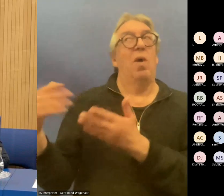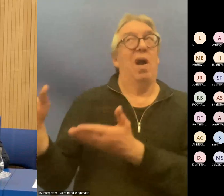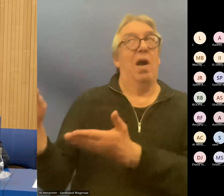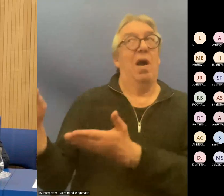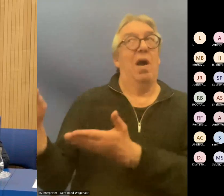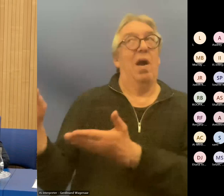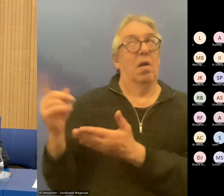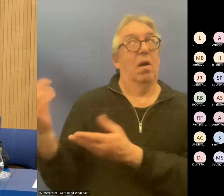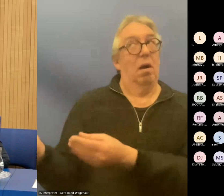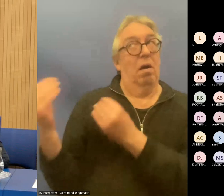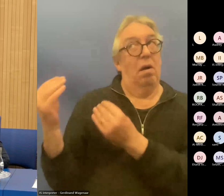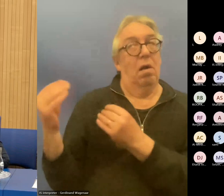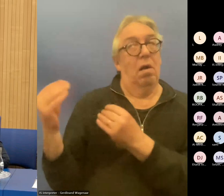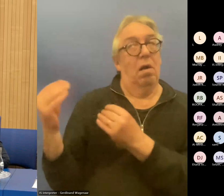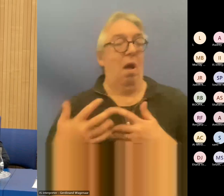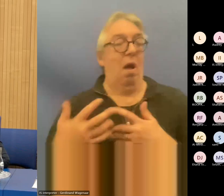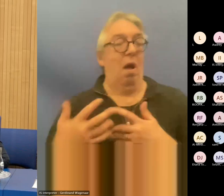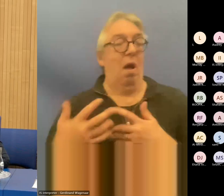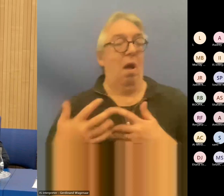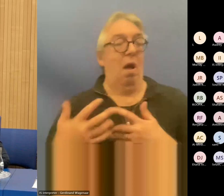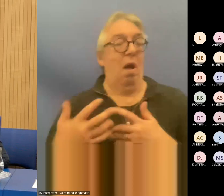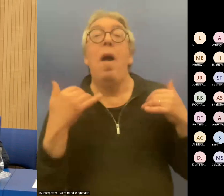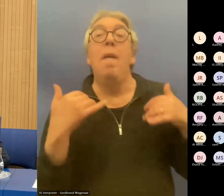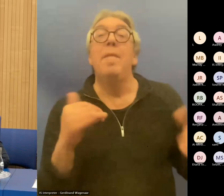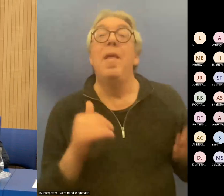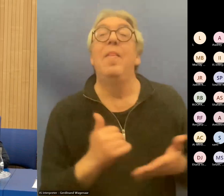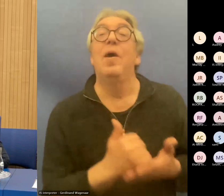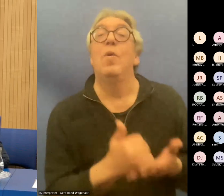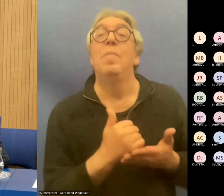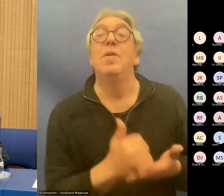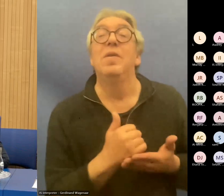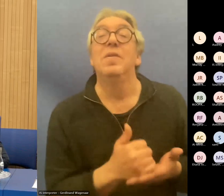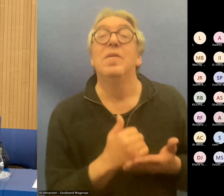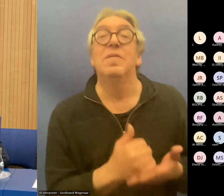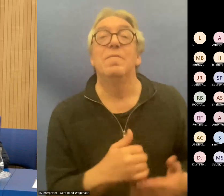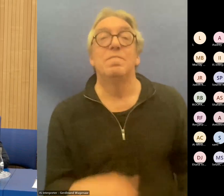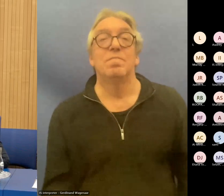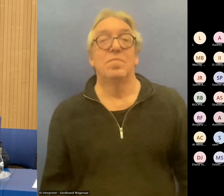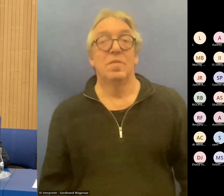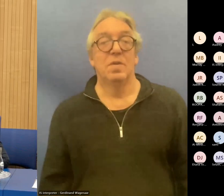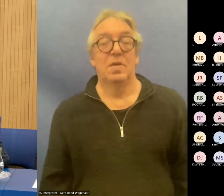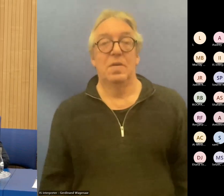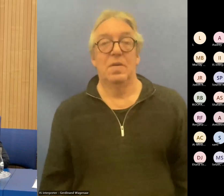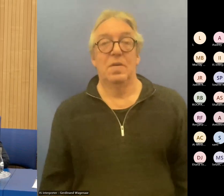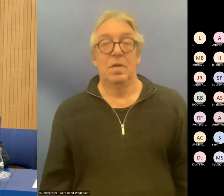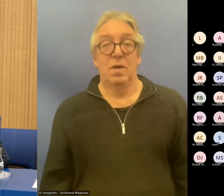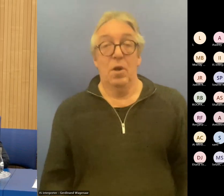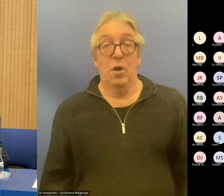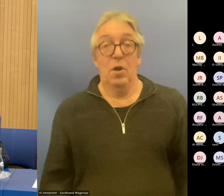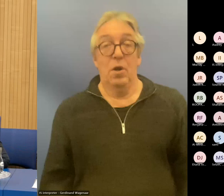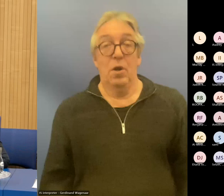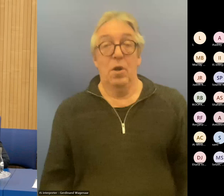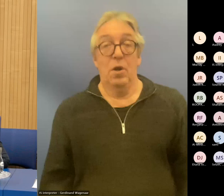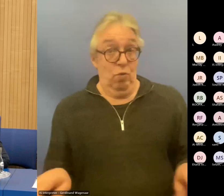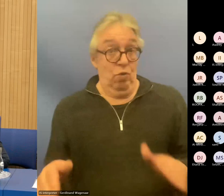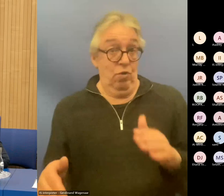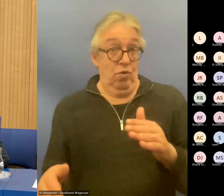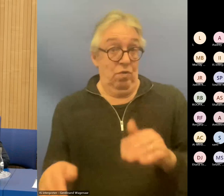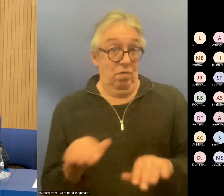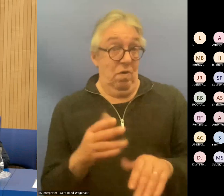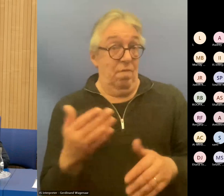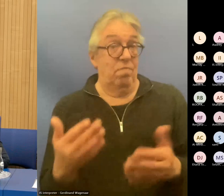very helpful. So things is that in an education for the children with disabilities who are the